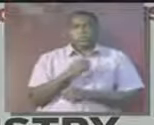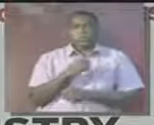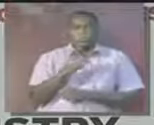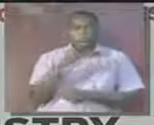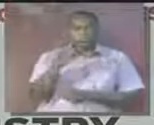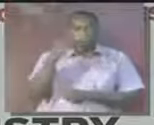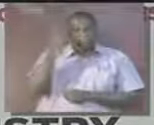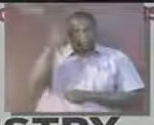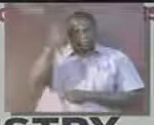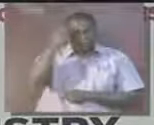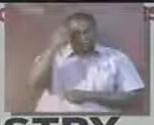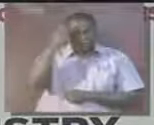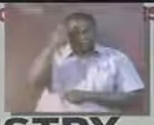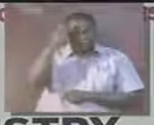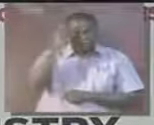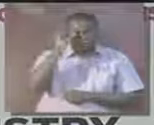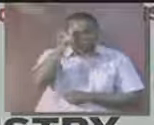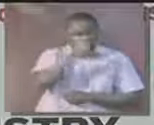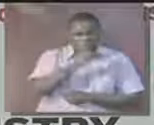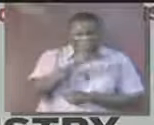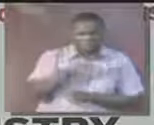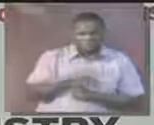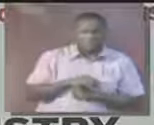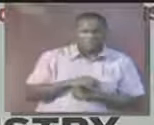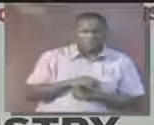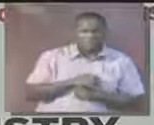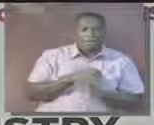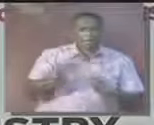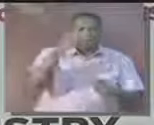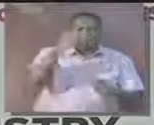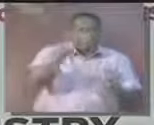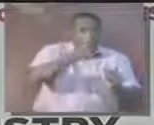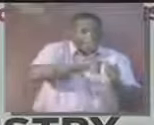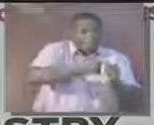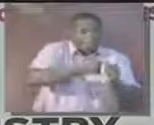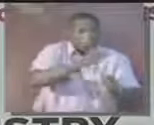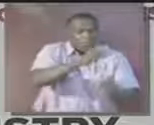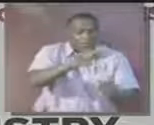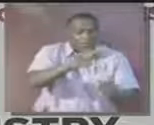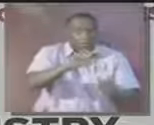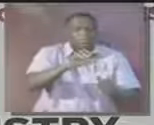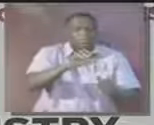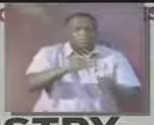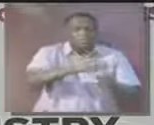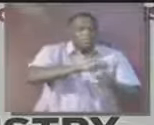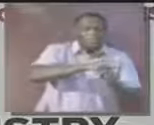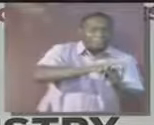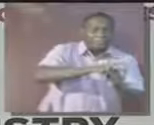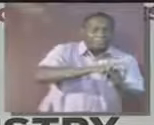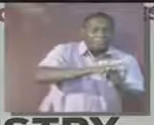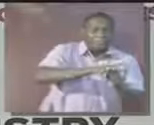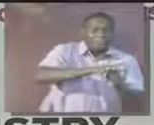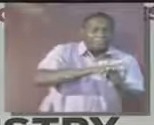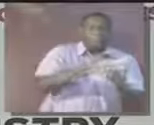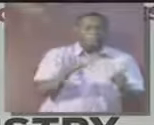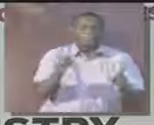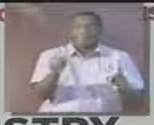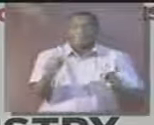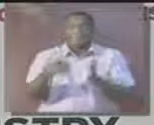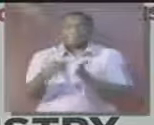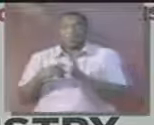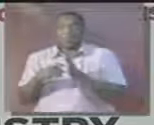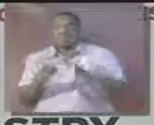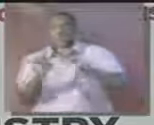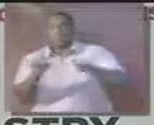every 100 cases, 10 persons are being admitted, but only 2 are being discharged.